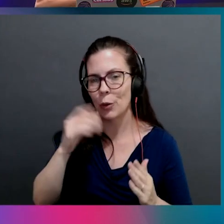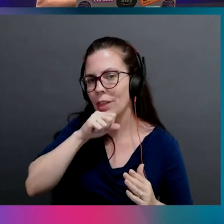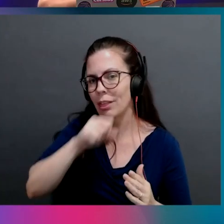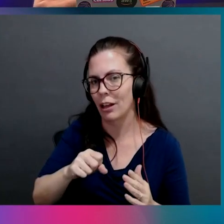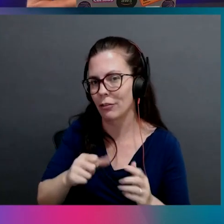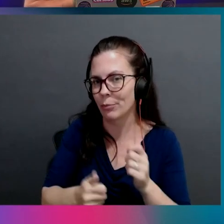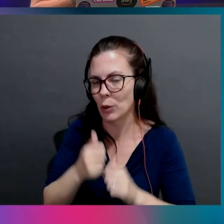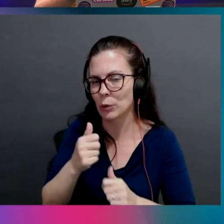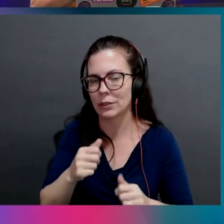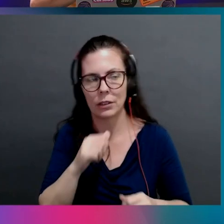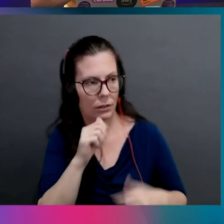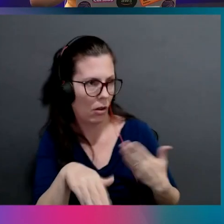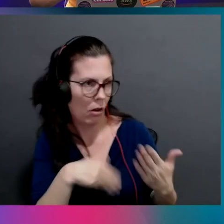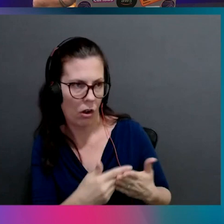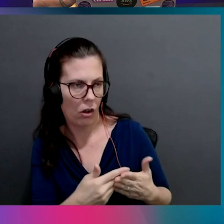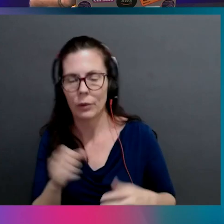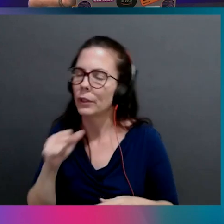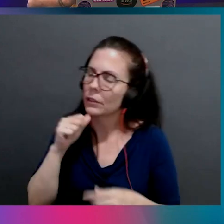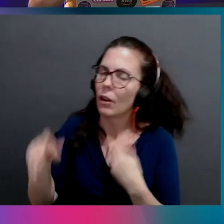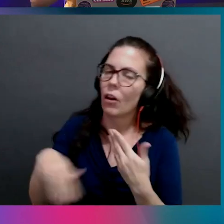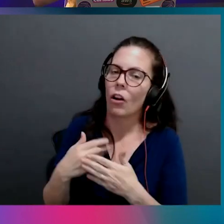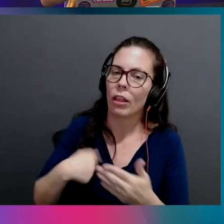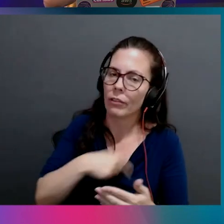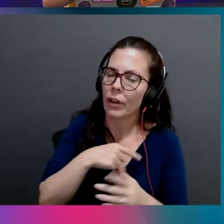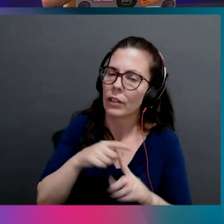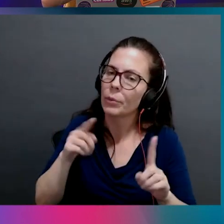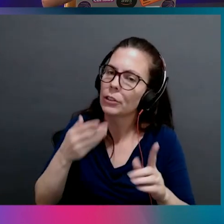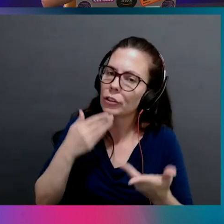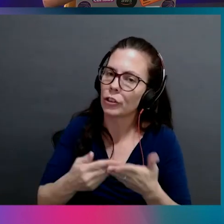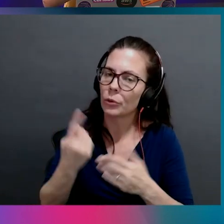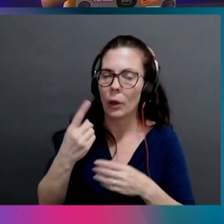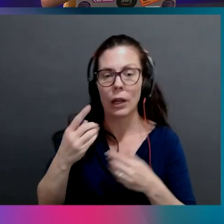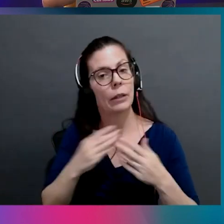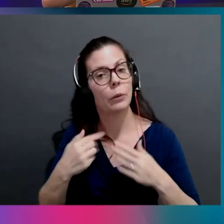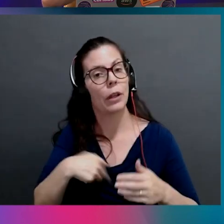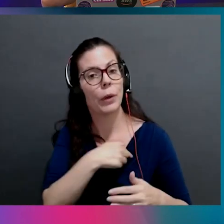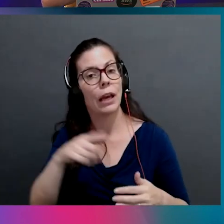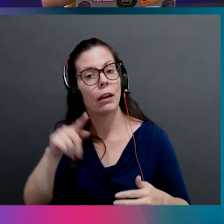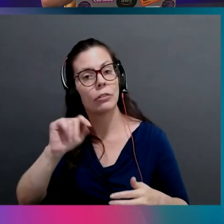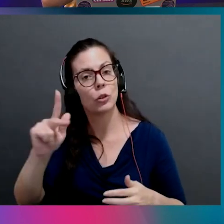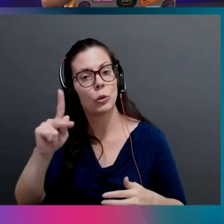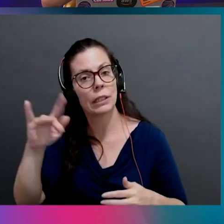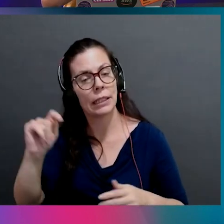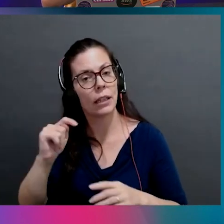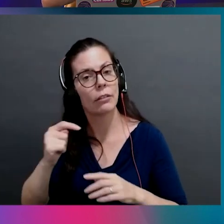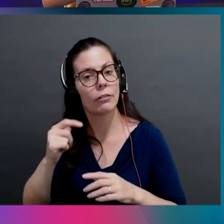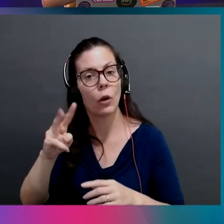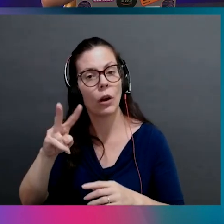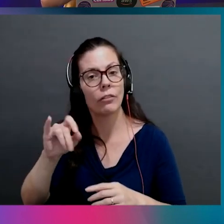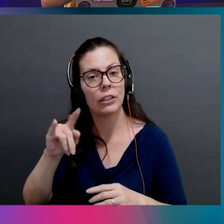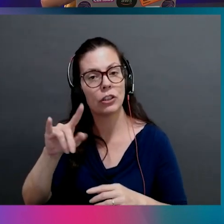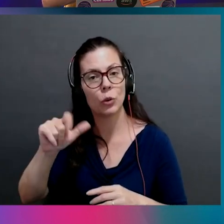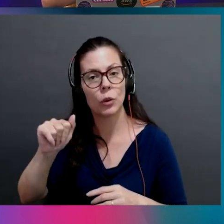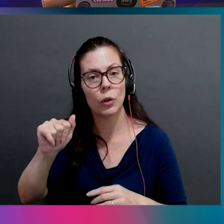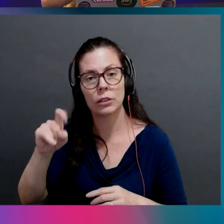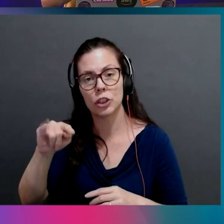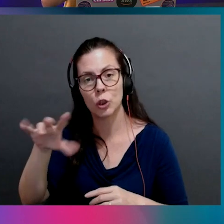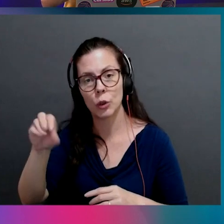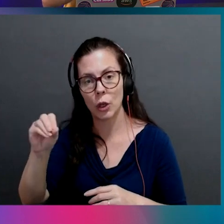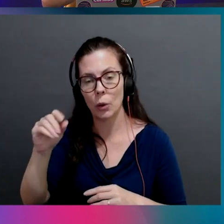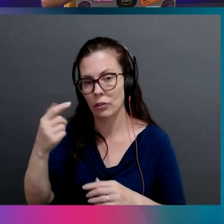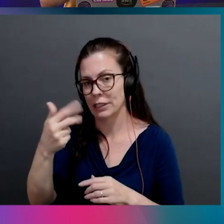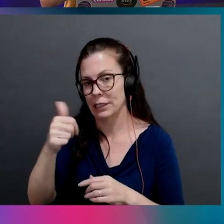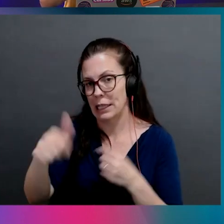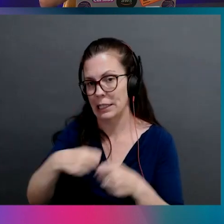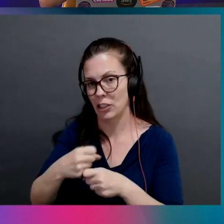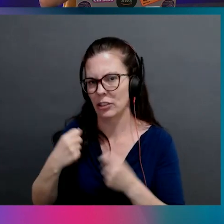of us, no, but it's a great IDE. So we've had a toolkit for Visual Studio now for going on 10 years, and it has a whole bunch of features in it. I'm